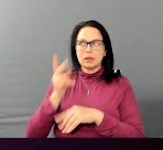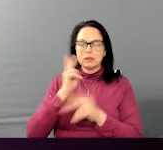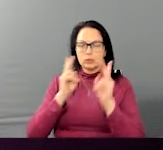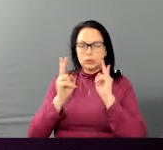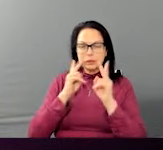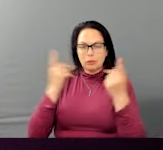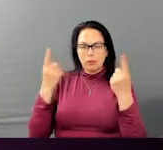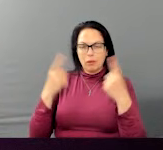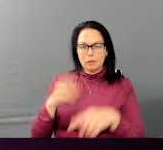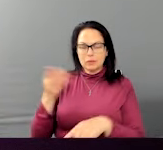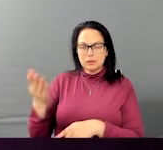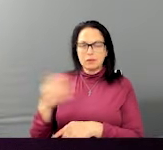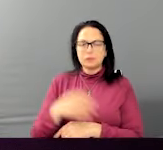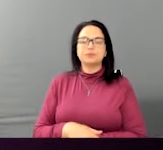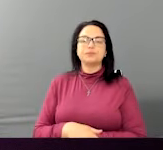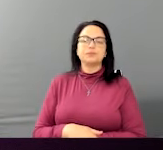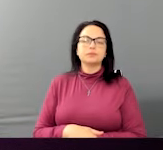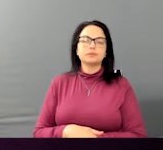later.